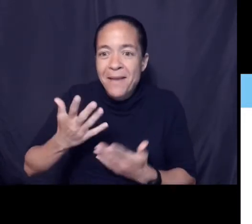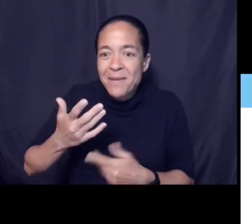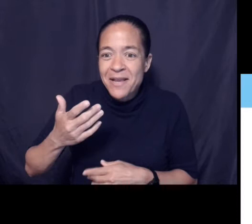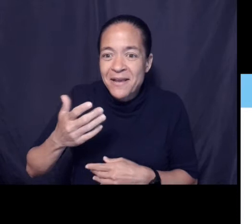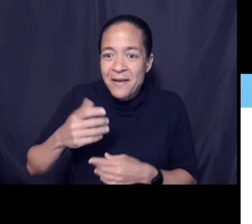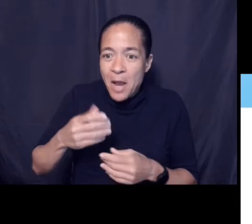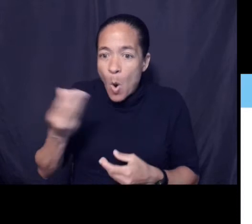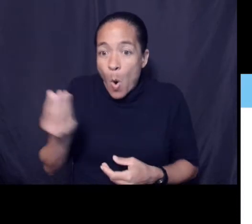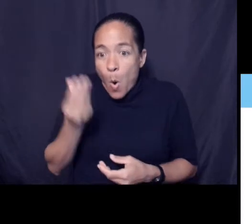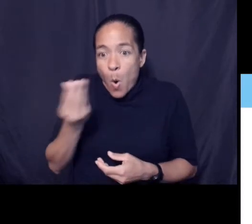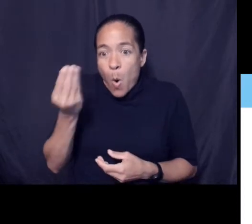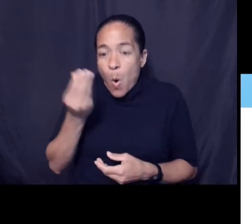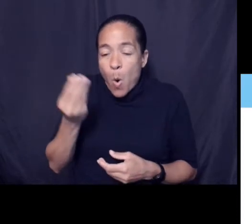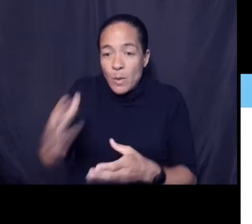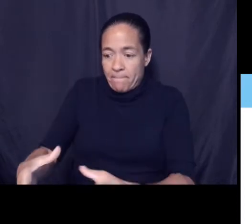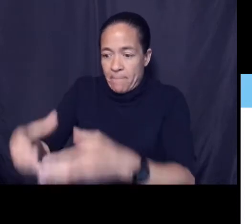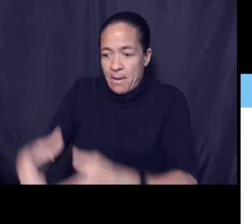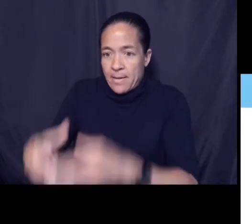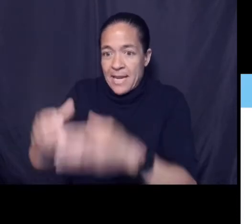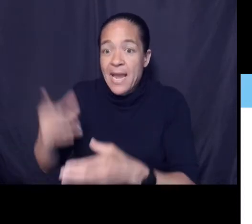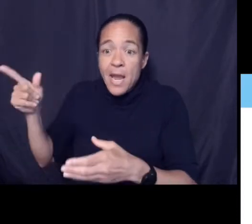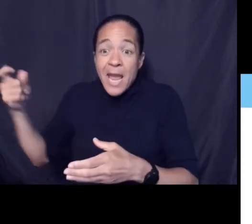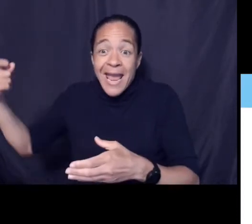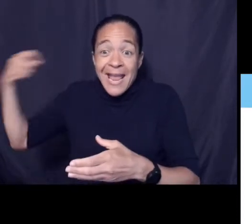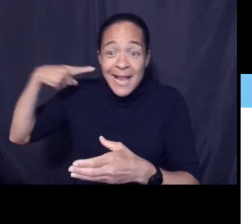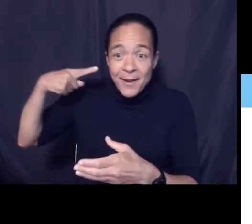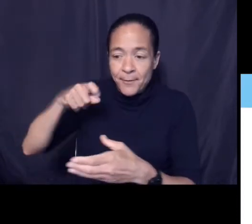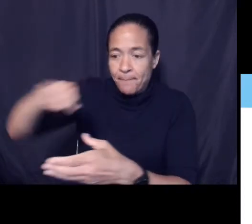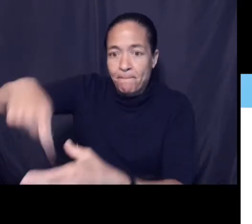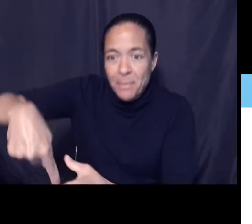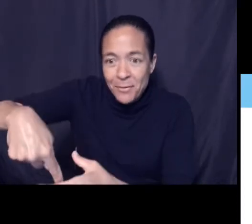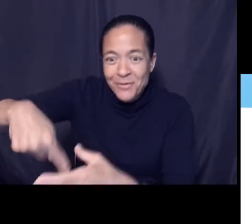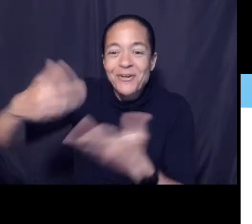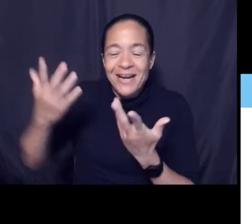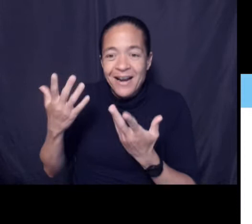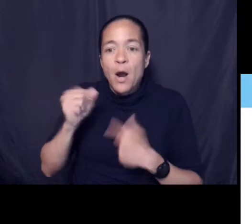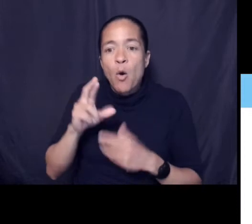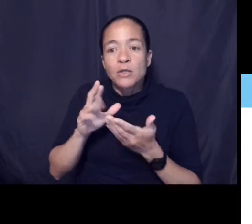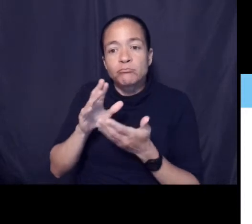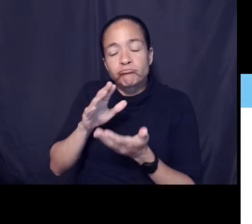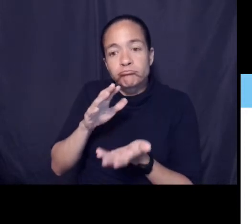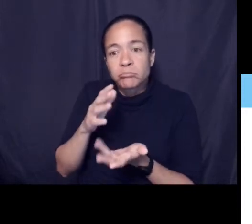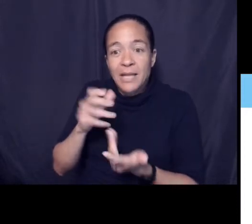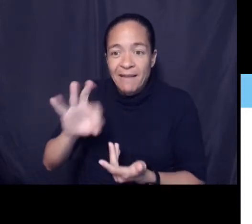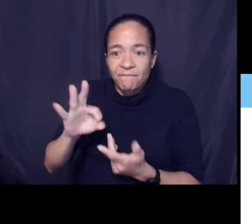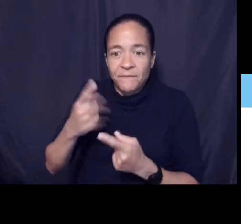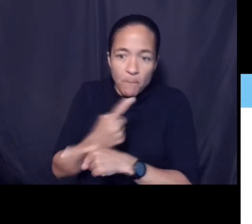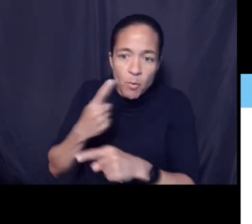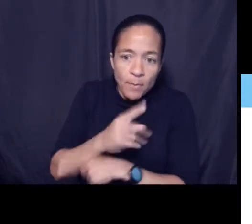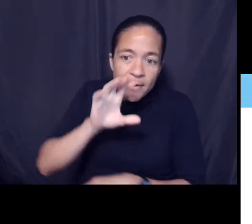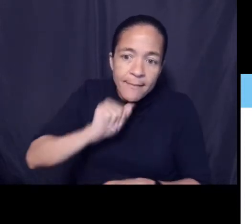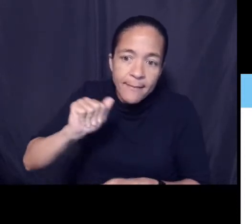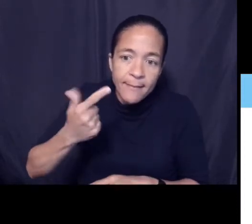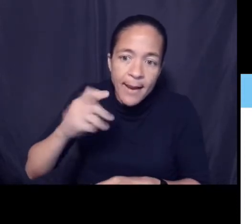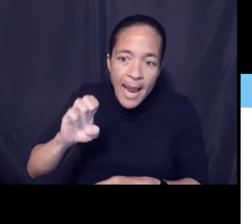the bucket when they hear the sound, or for school-age children, just simply raising their hand when they hear a